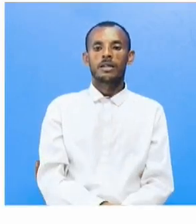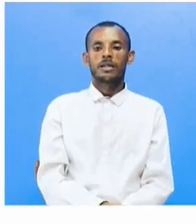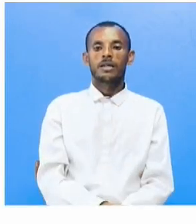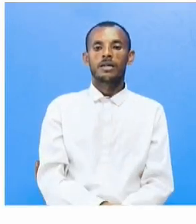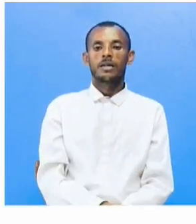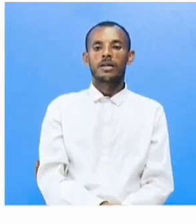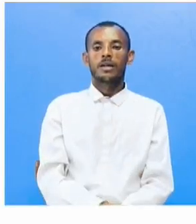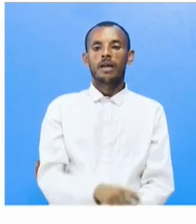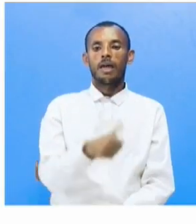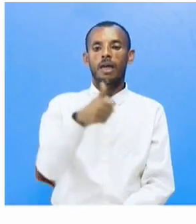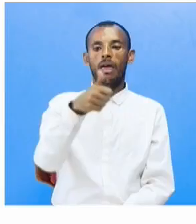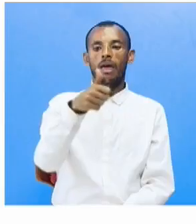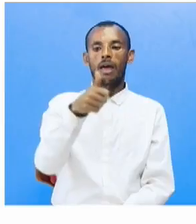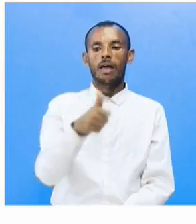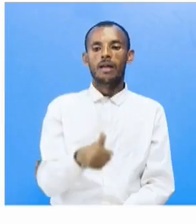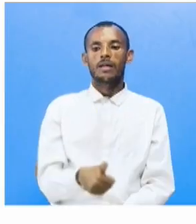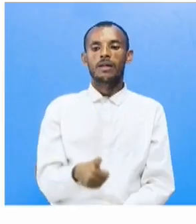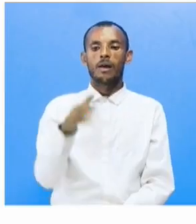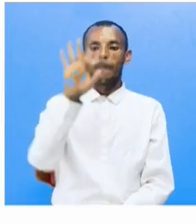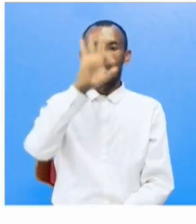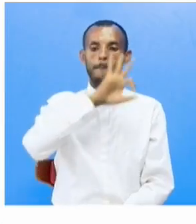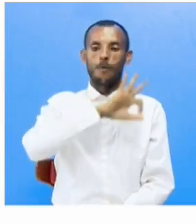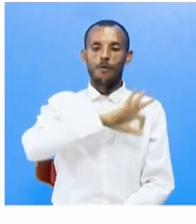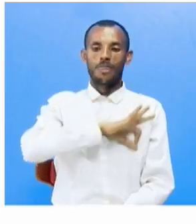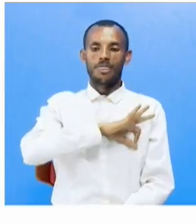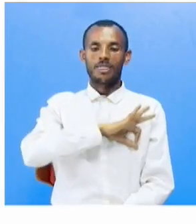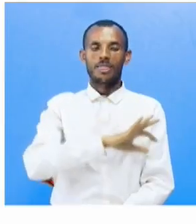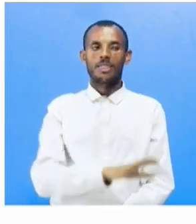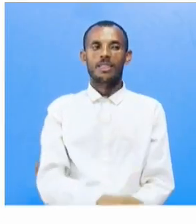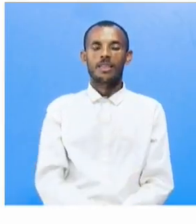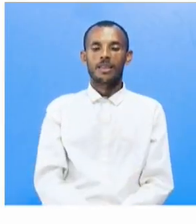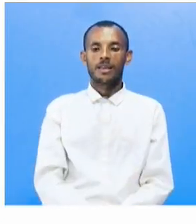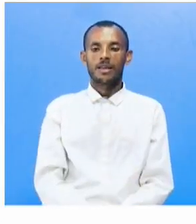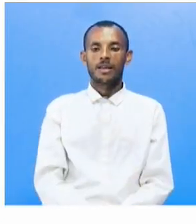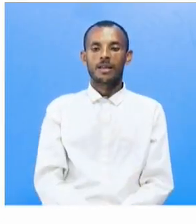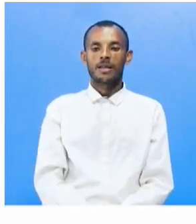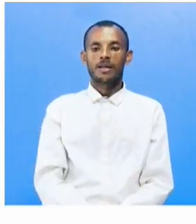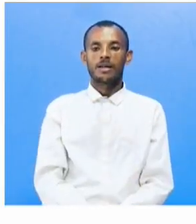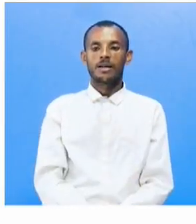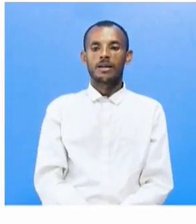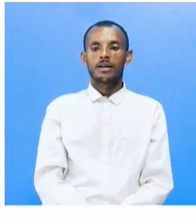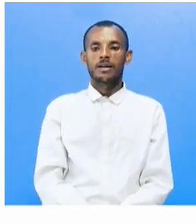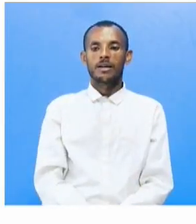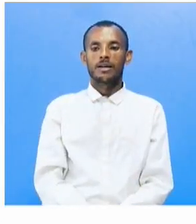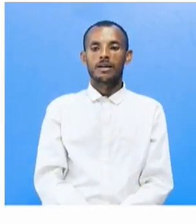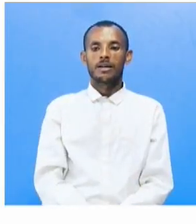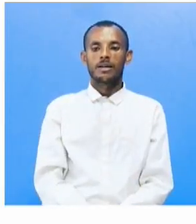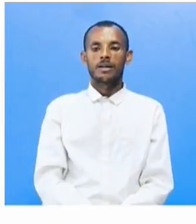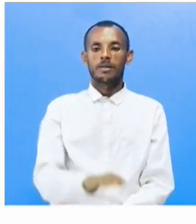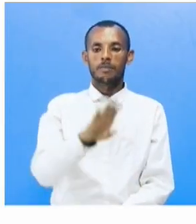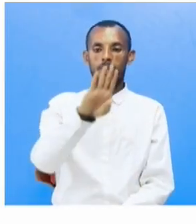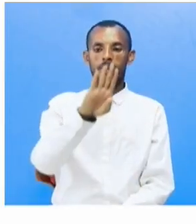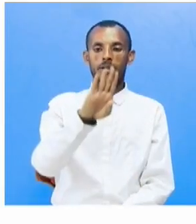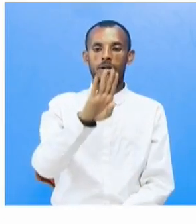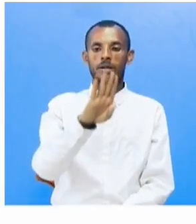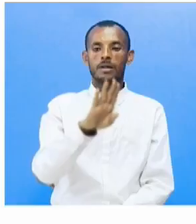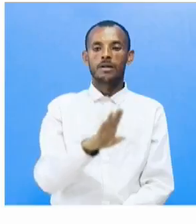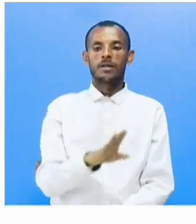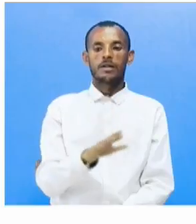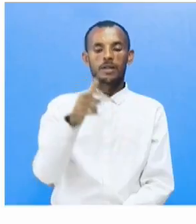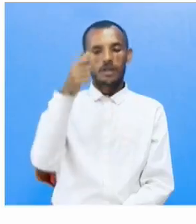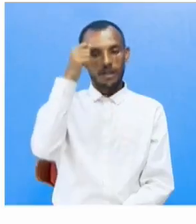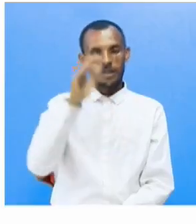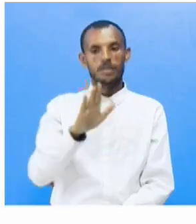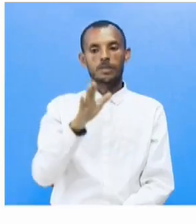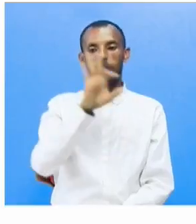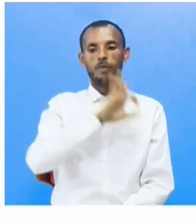A, his profit, be his